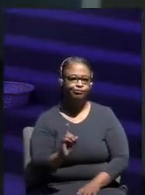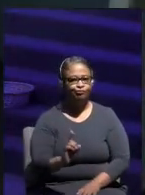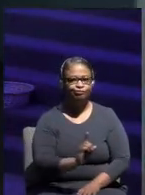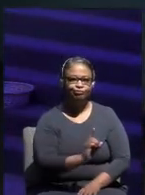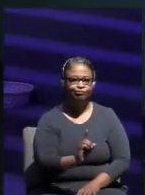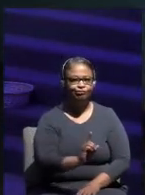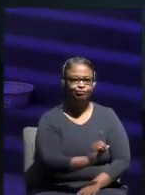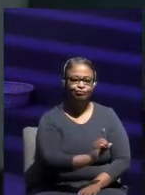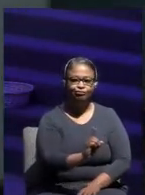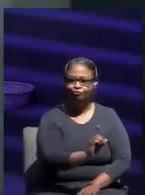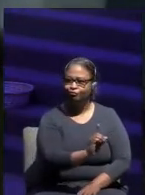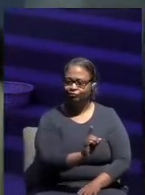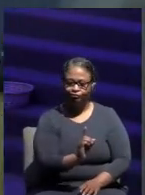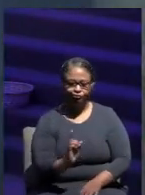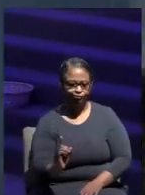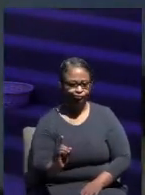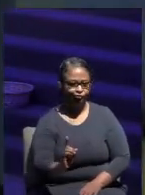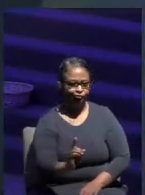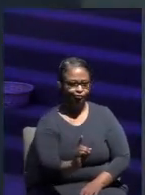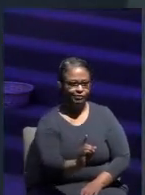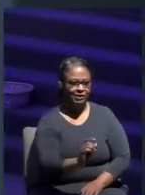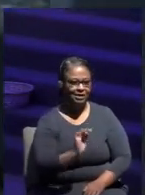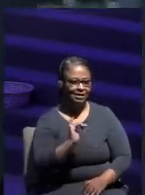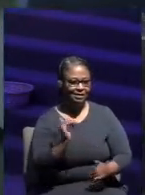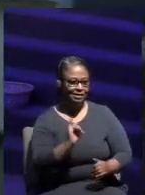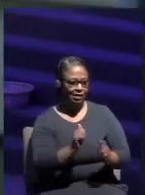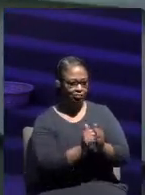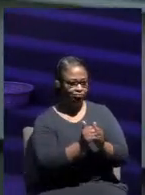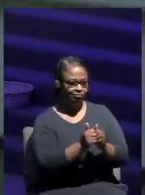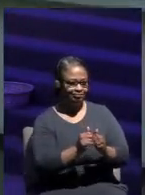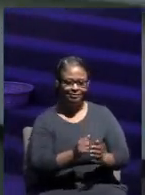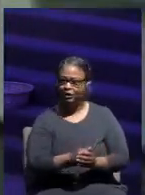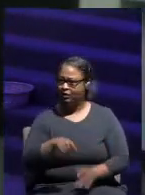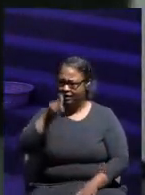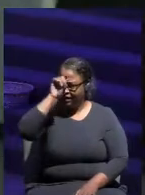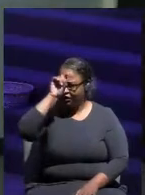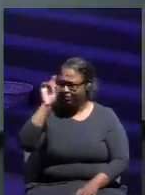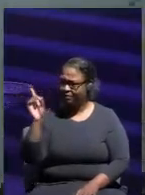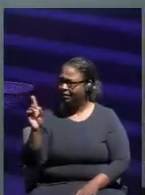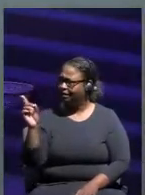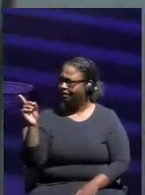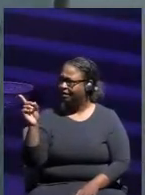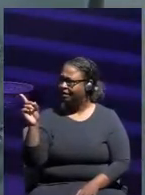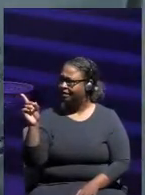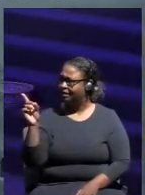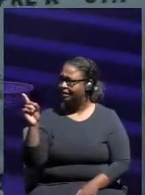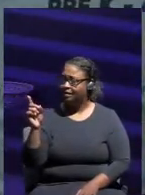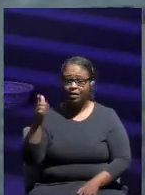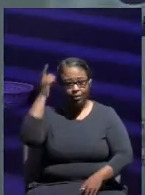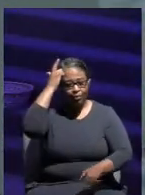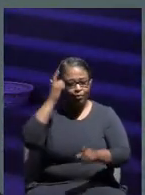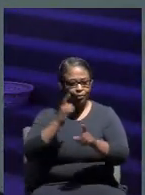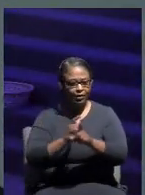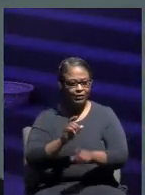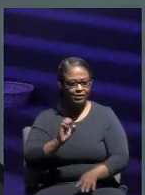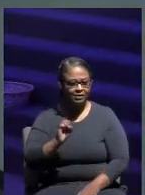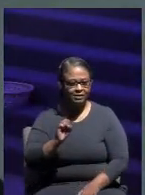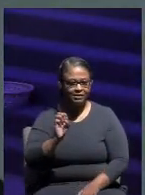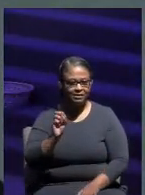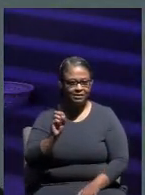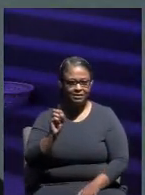hallway, and they're around in the corner. Yes. Oh, there's Egypt. Brother Sanjeev.